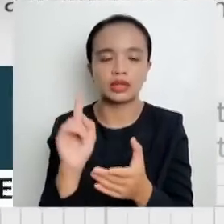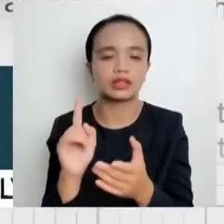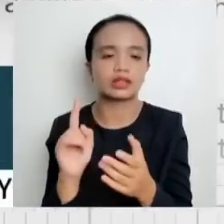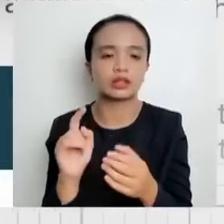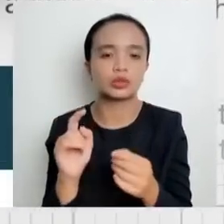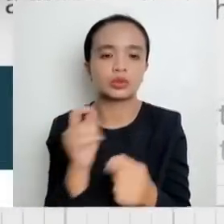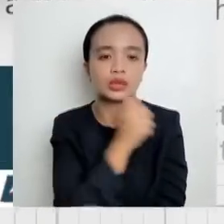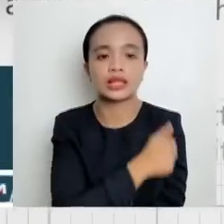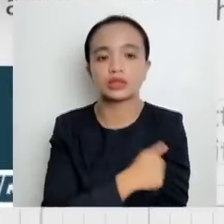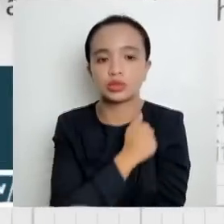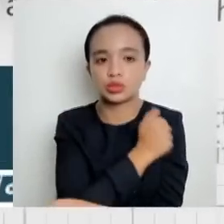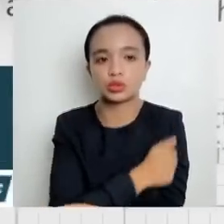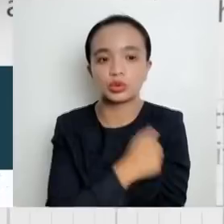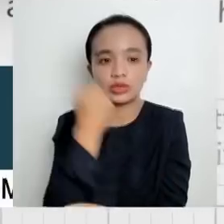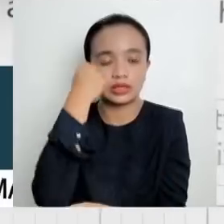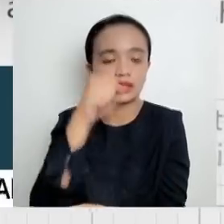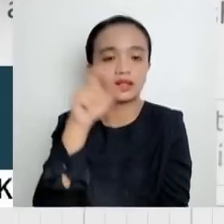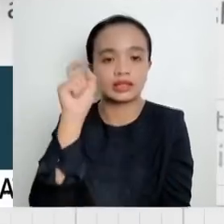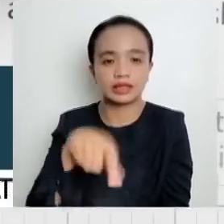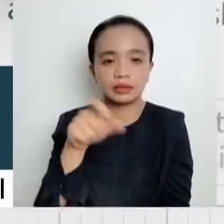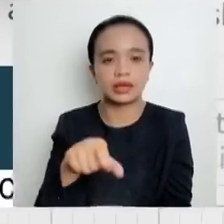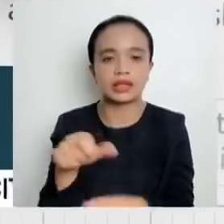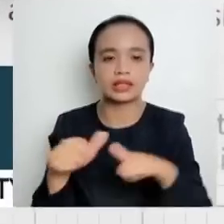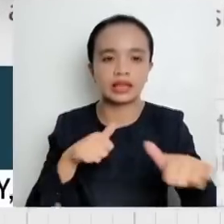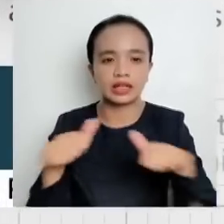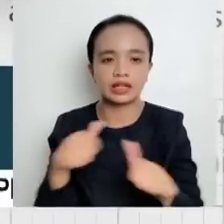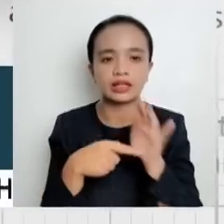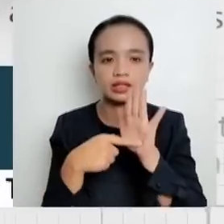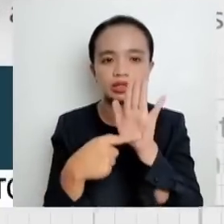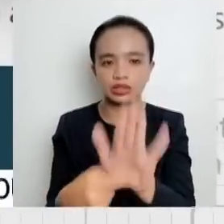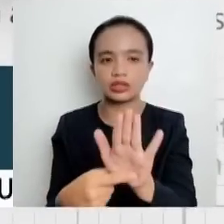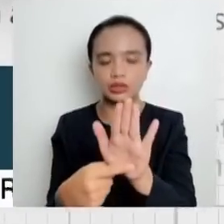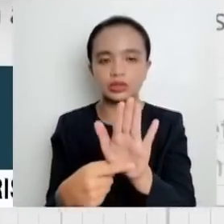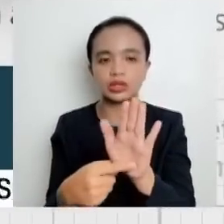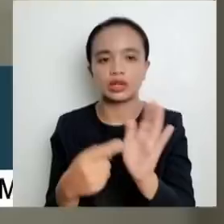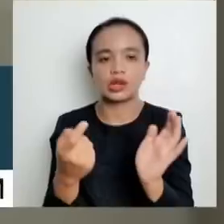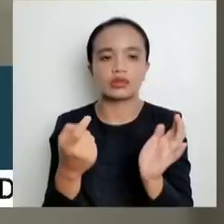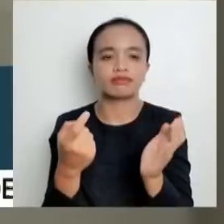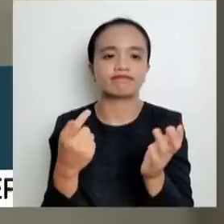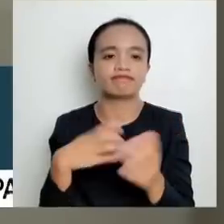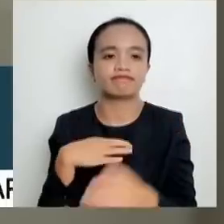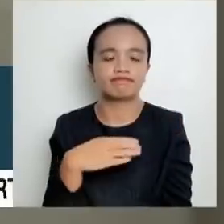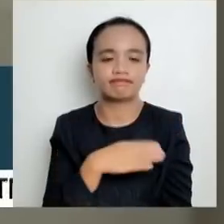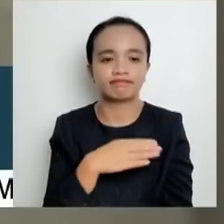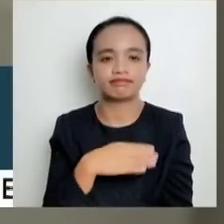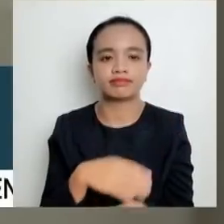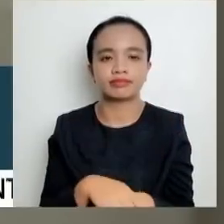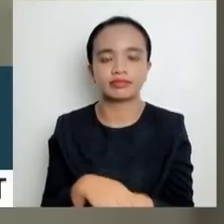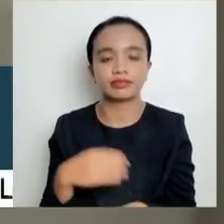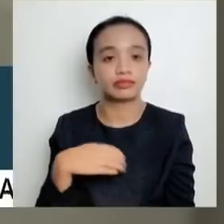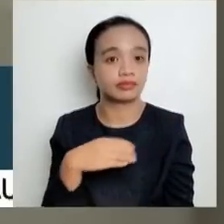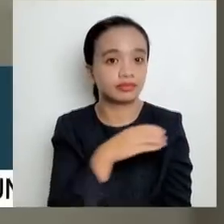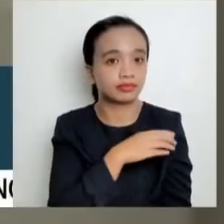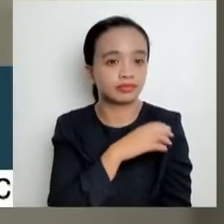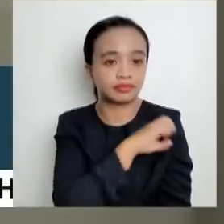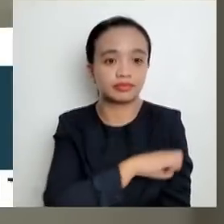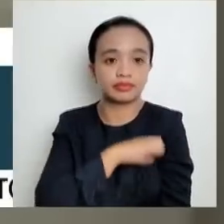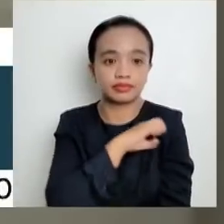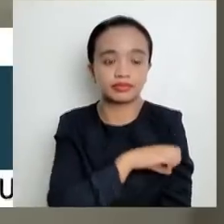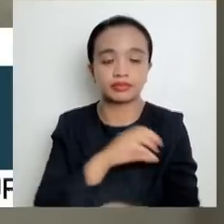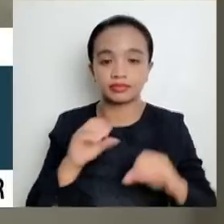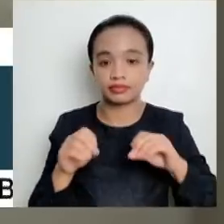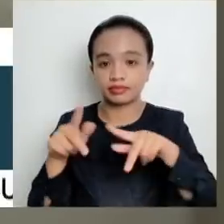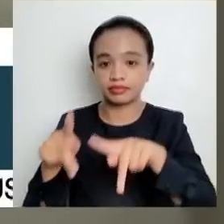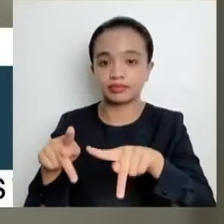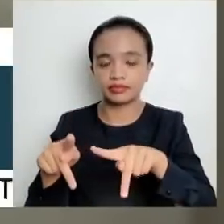rules, members must act in a manner that reflects creditably to the institution. The Committee on Ethics and Privileges